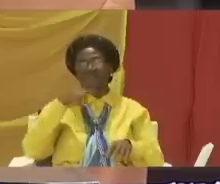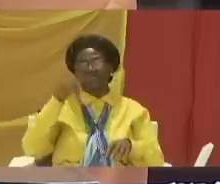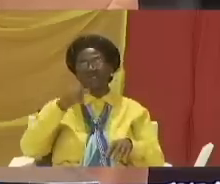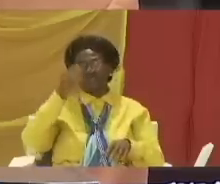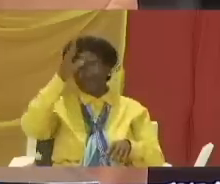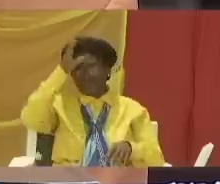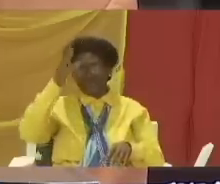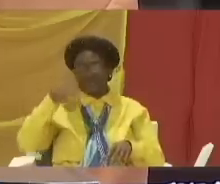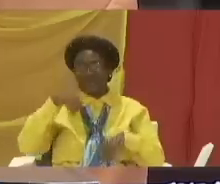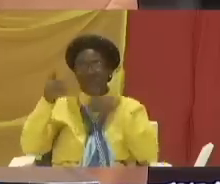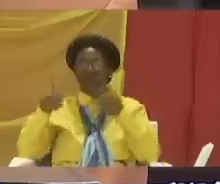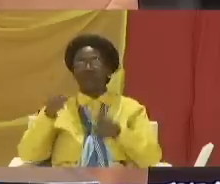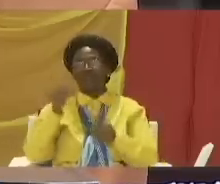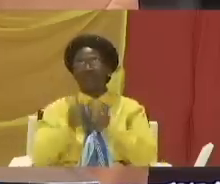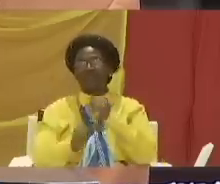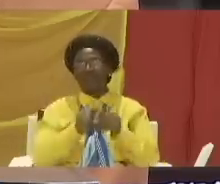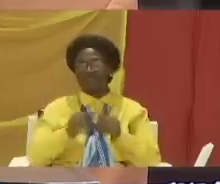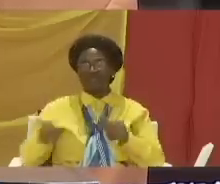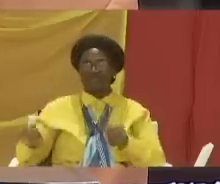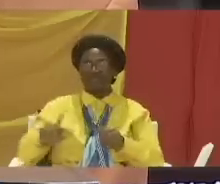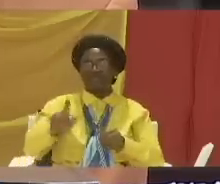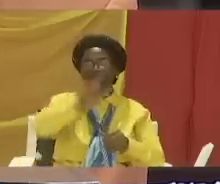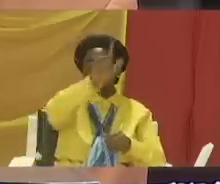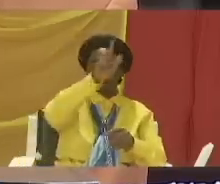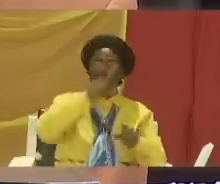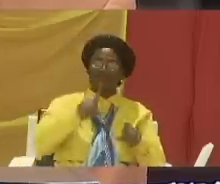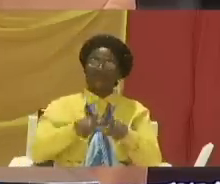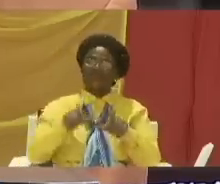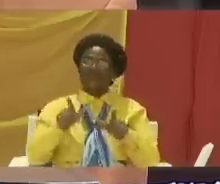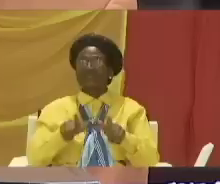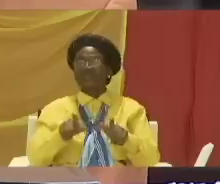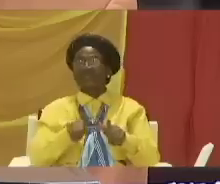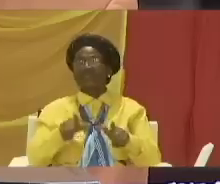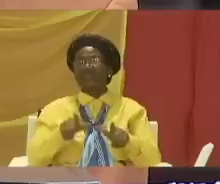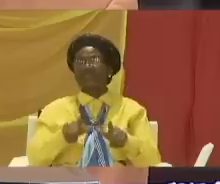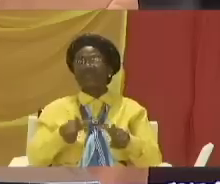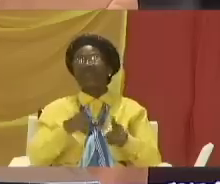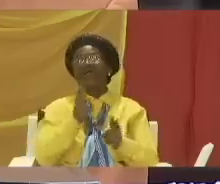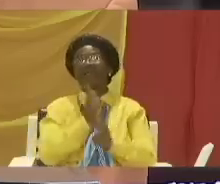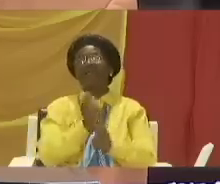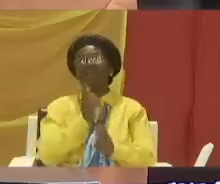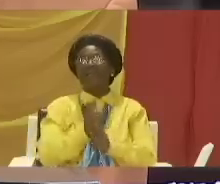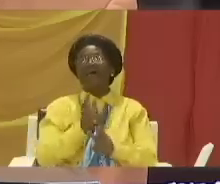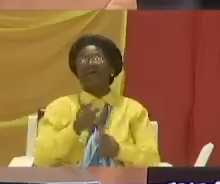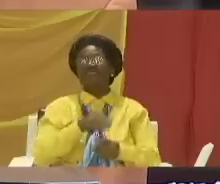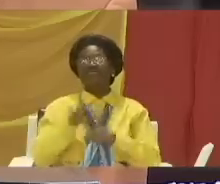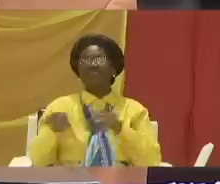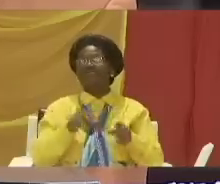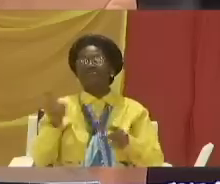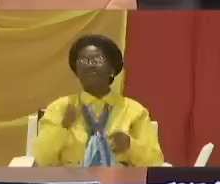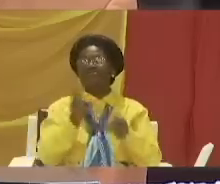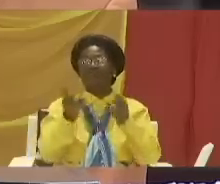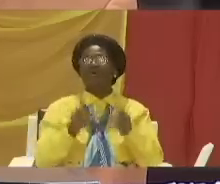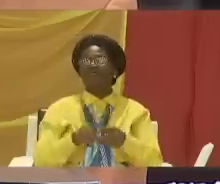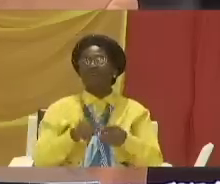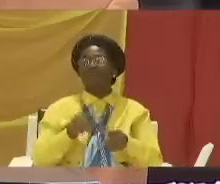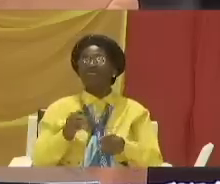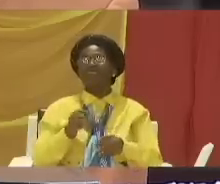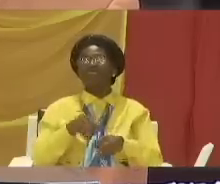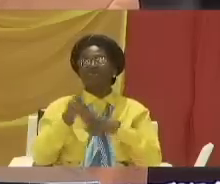Which airline would you like to go by so we can get the ticket? I say, someone has bought the ticket. Huh?